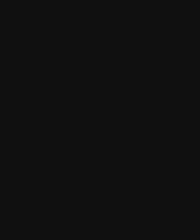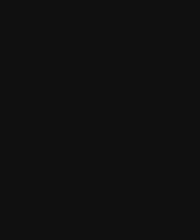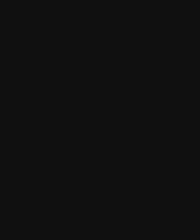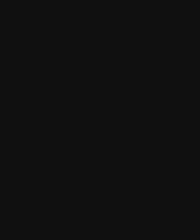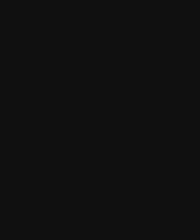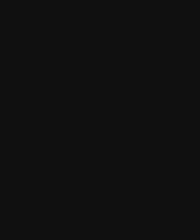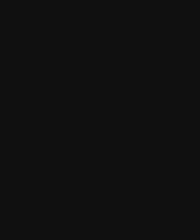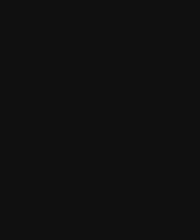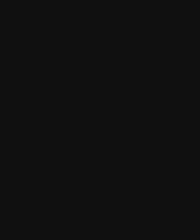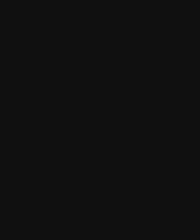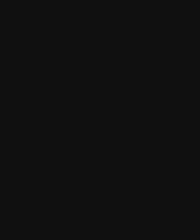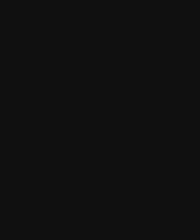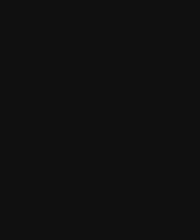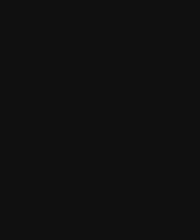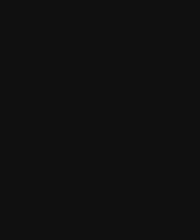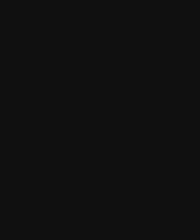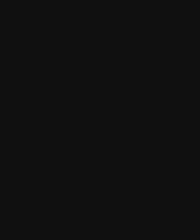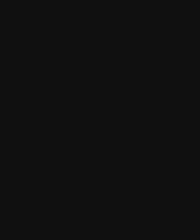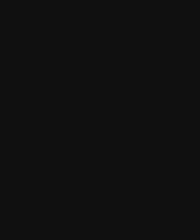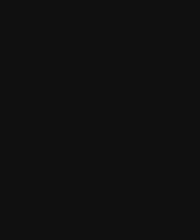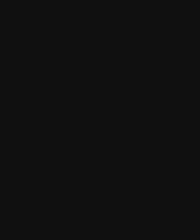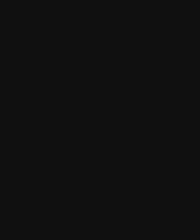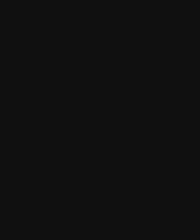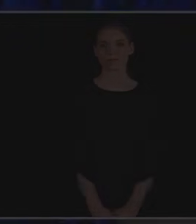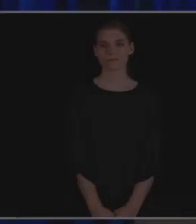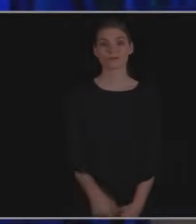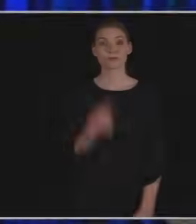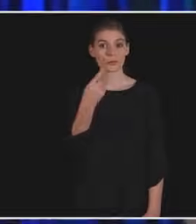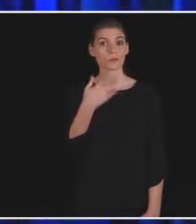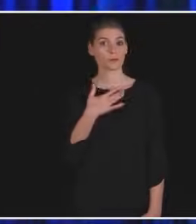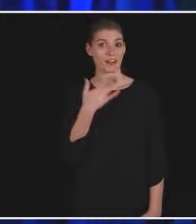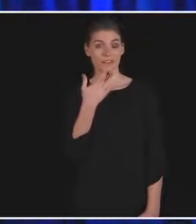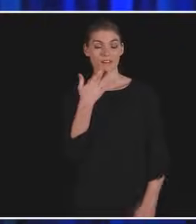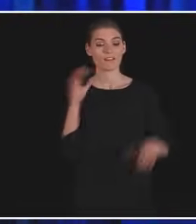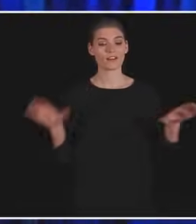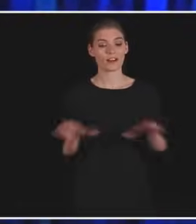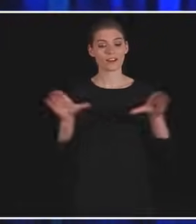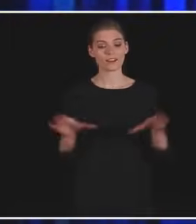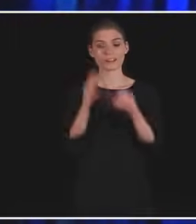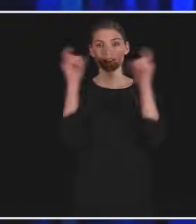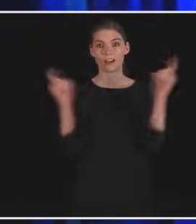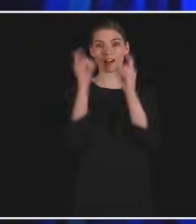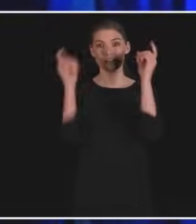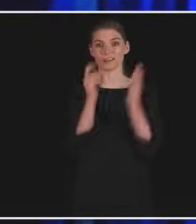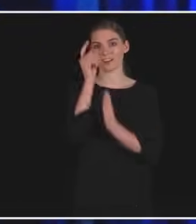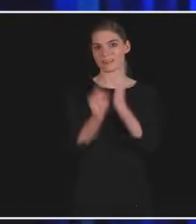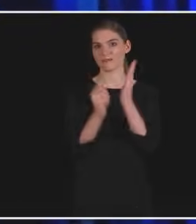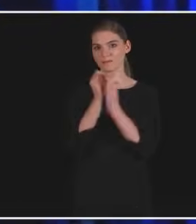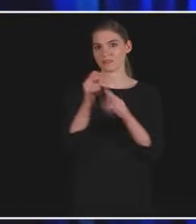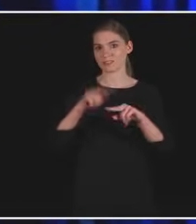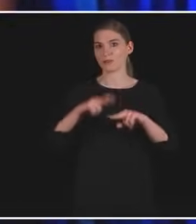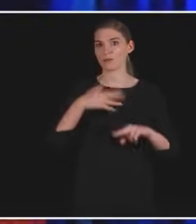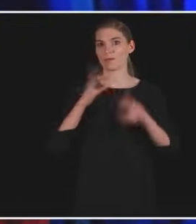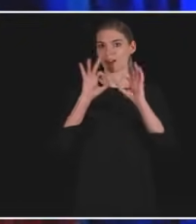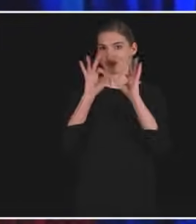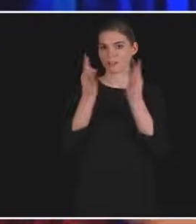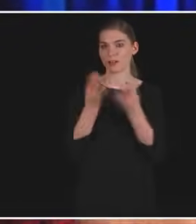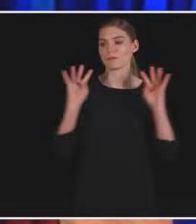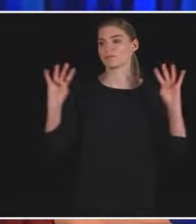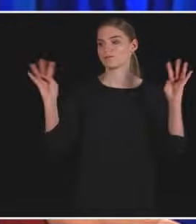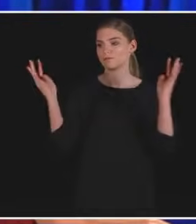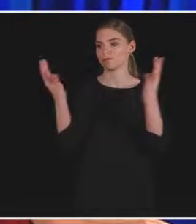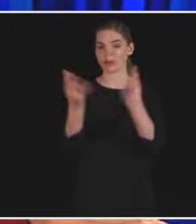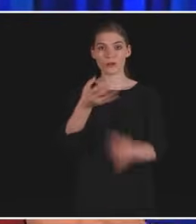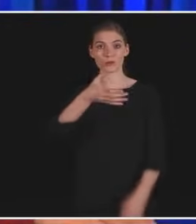made the first blues in 200 years. One of my favorite things to do over the holidays is sit down with